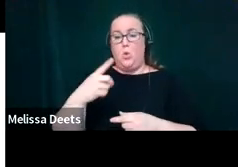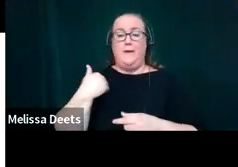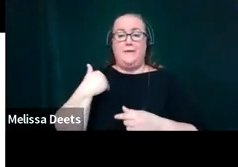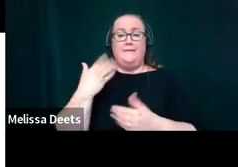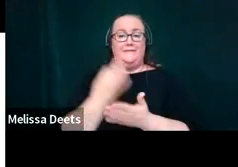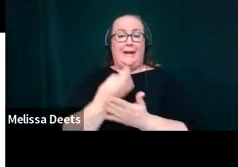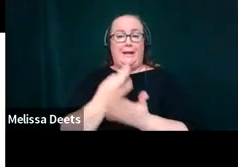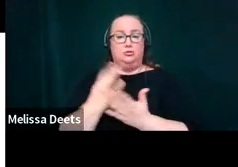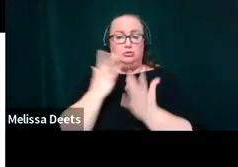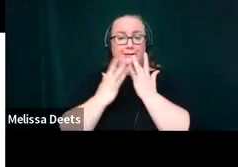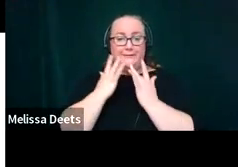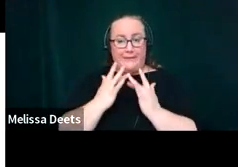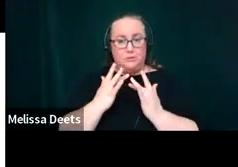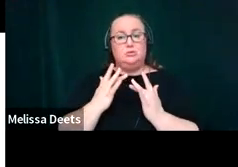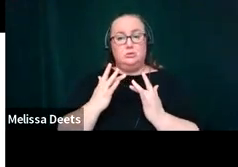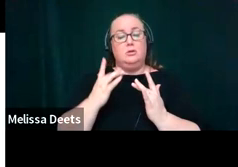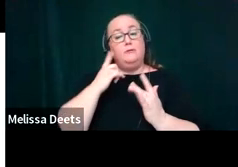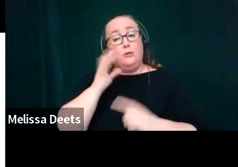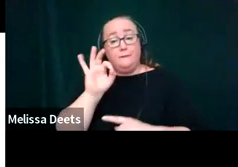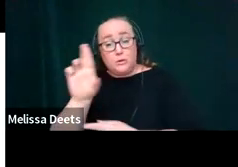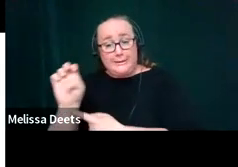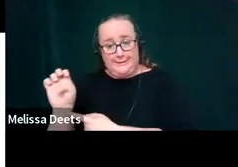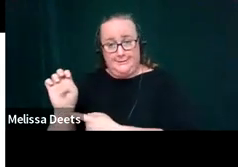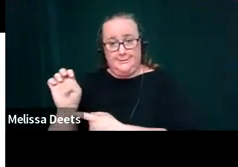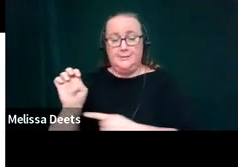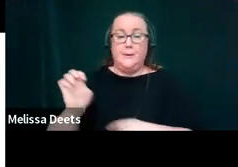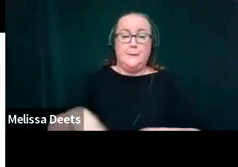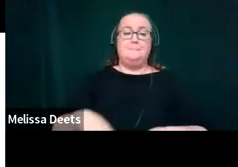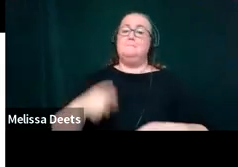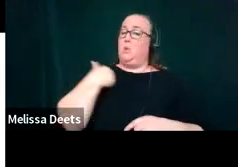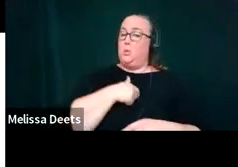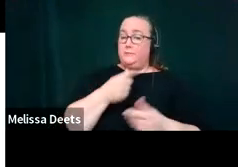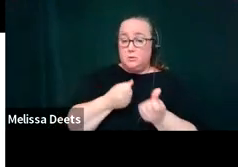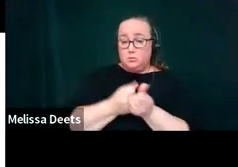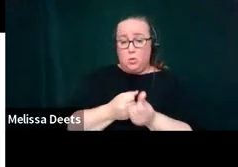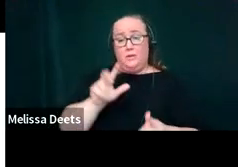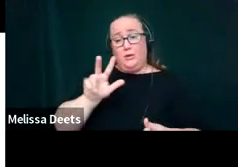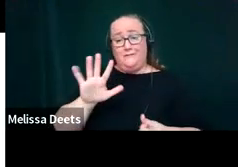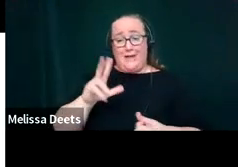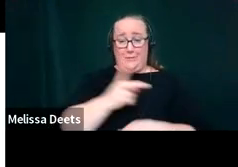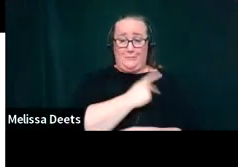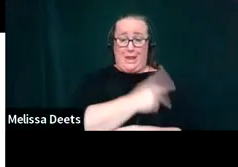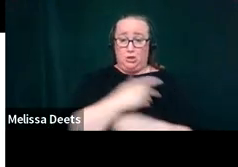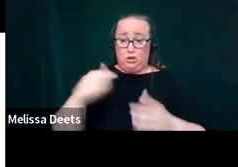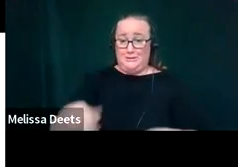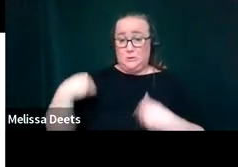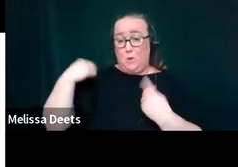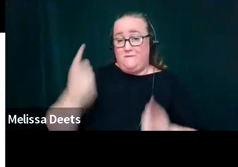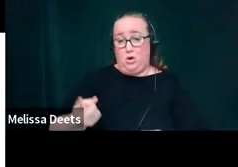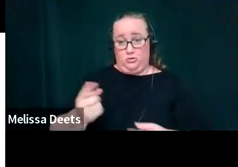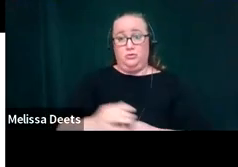disadvantaged rent-free. And to date, we've supported 35 patients, and many of them report